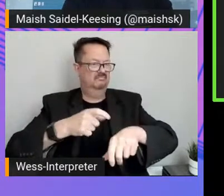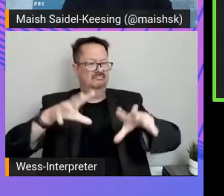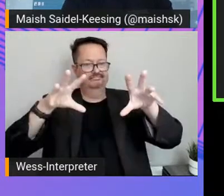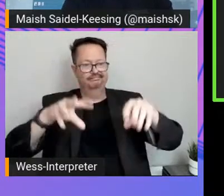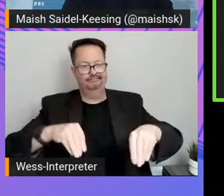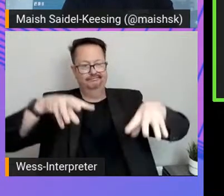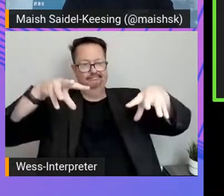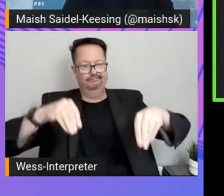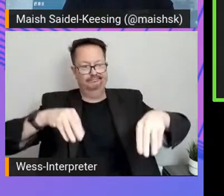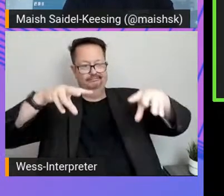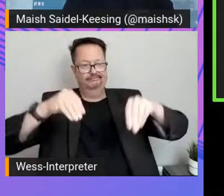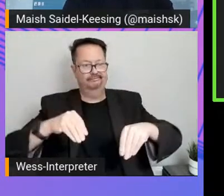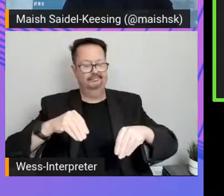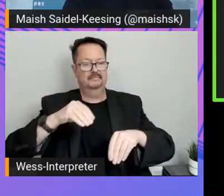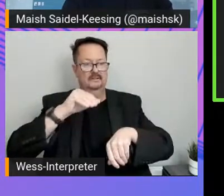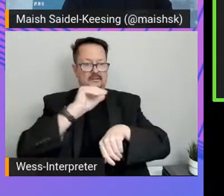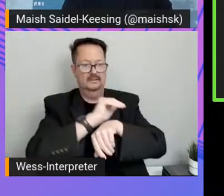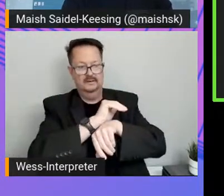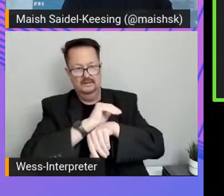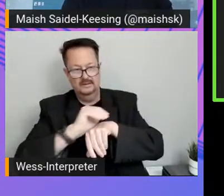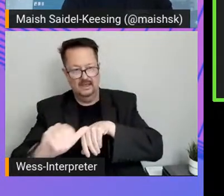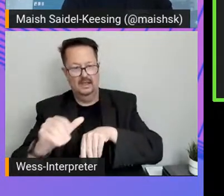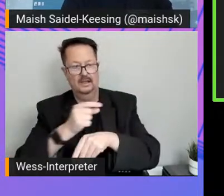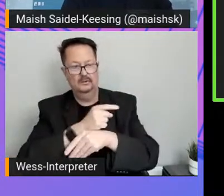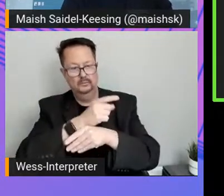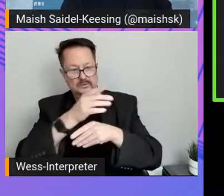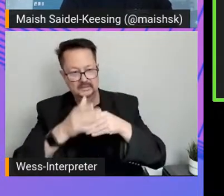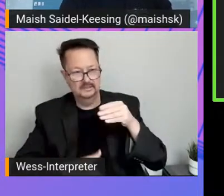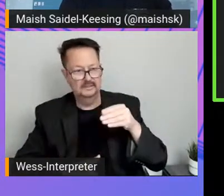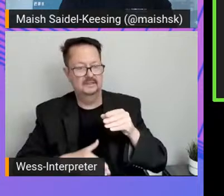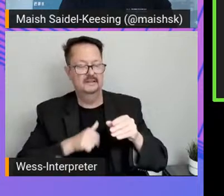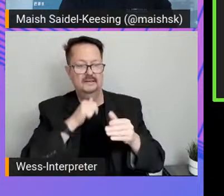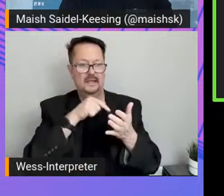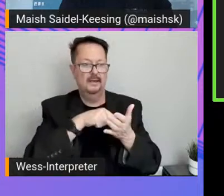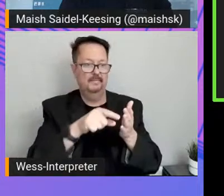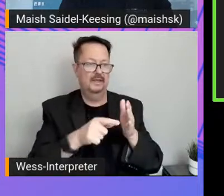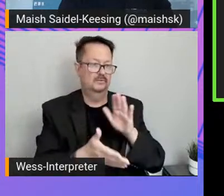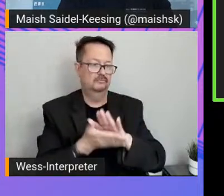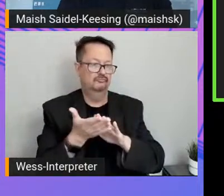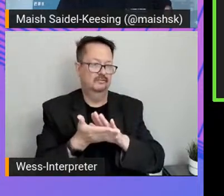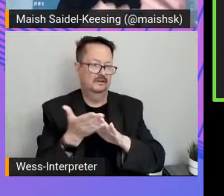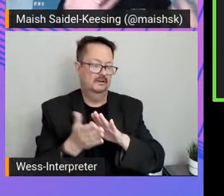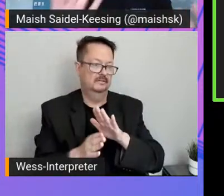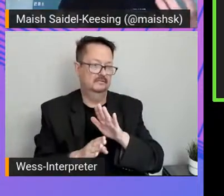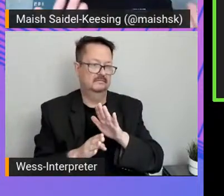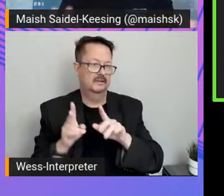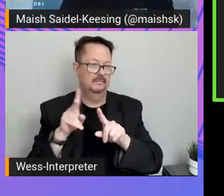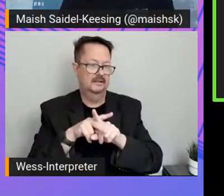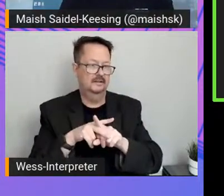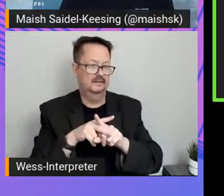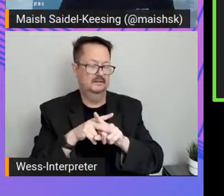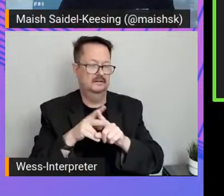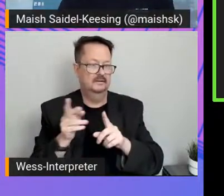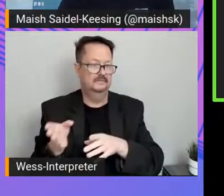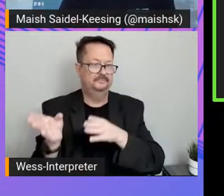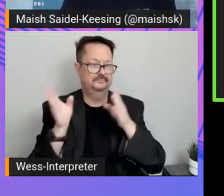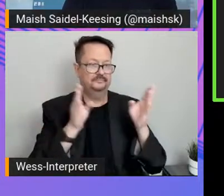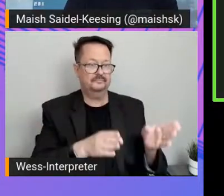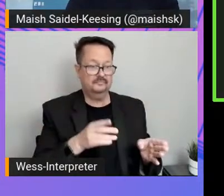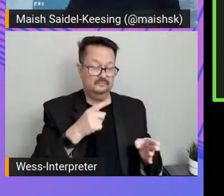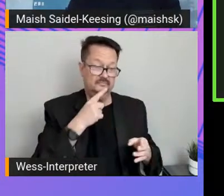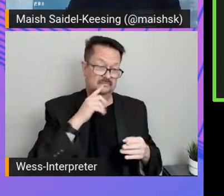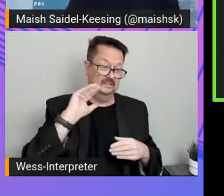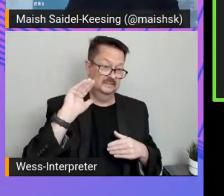them. Nights and weekends, now we're no longer paying to run these development applications. And I assume it saves a decent amount of money for